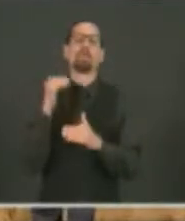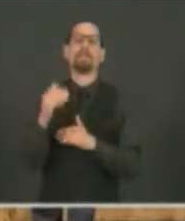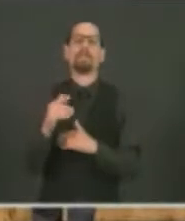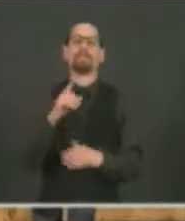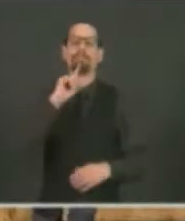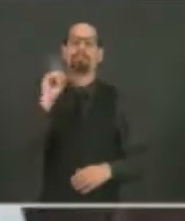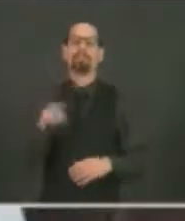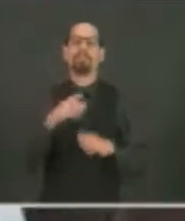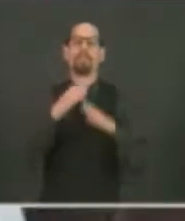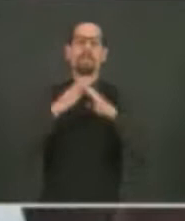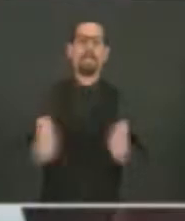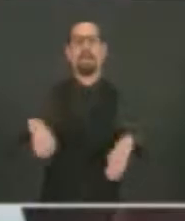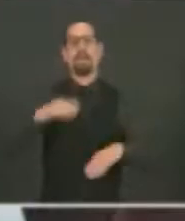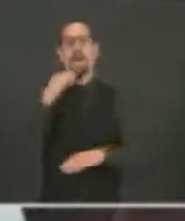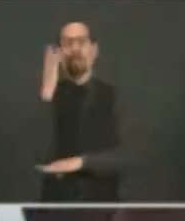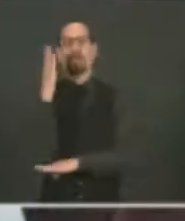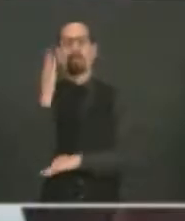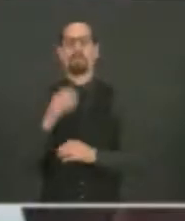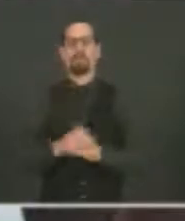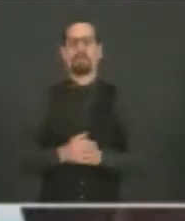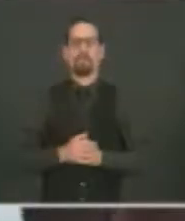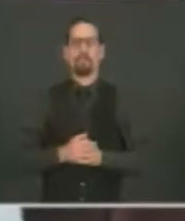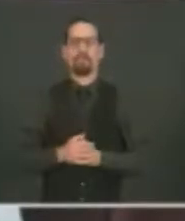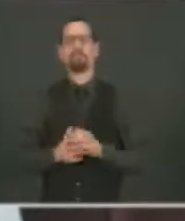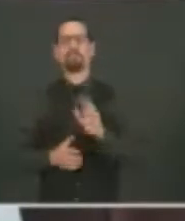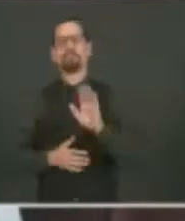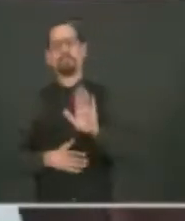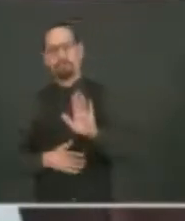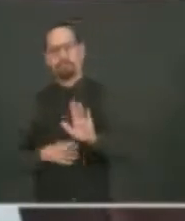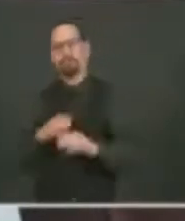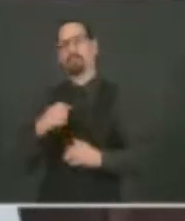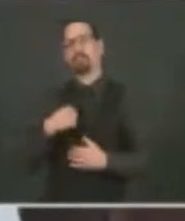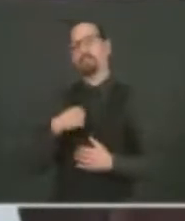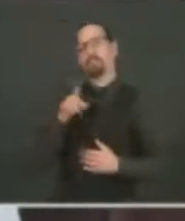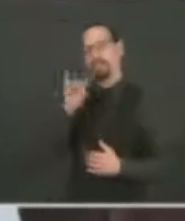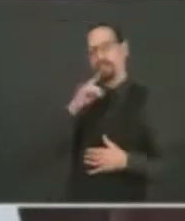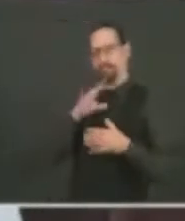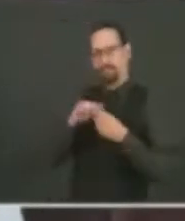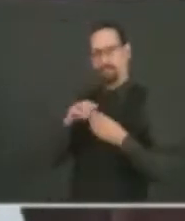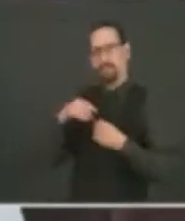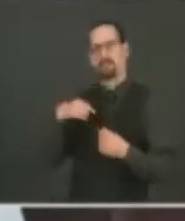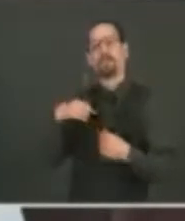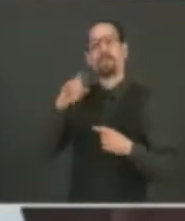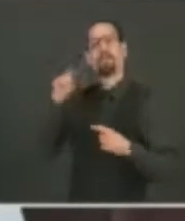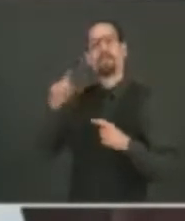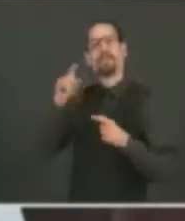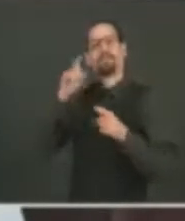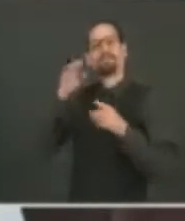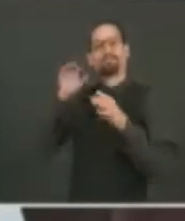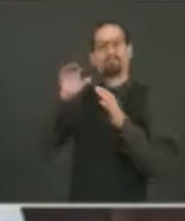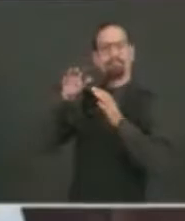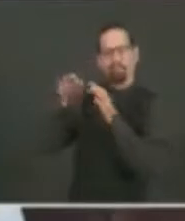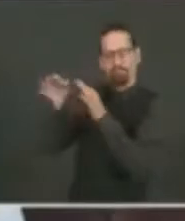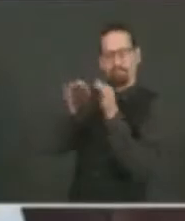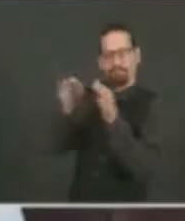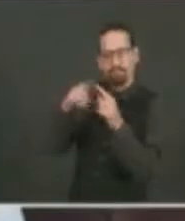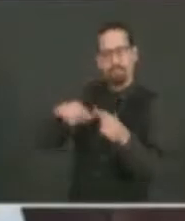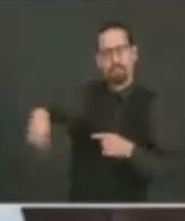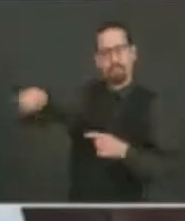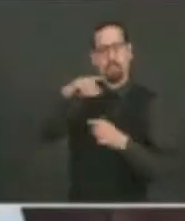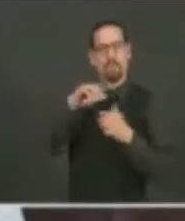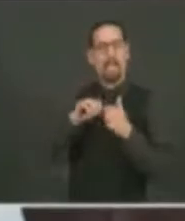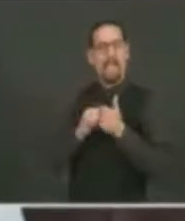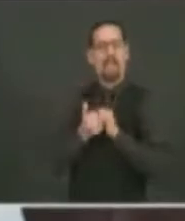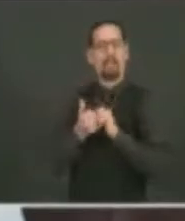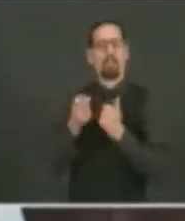said is put together the measures that work to increase compliance for children